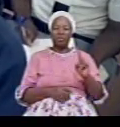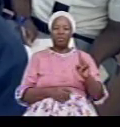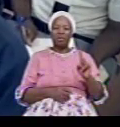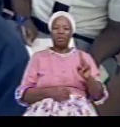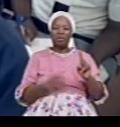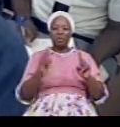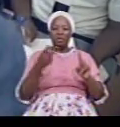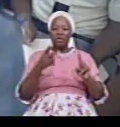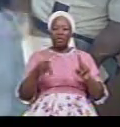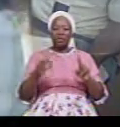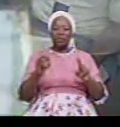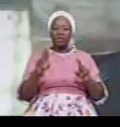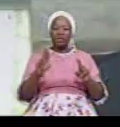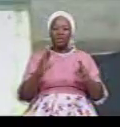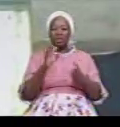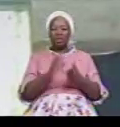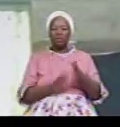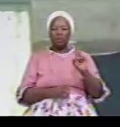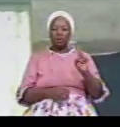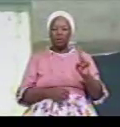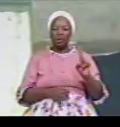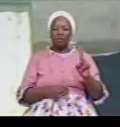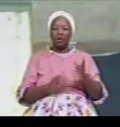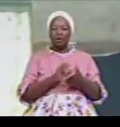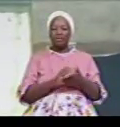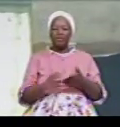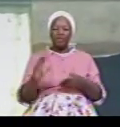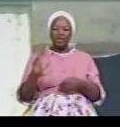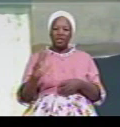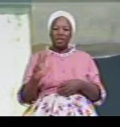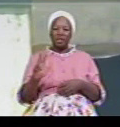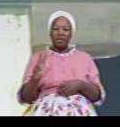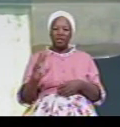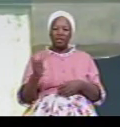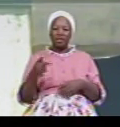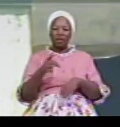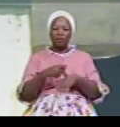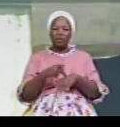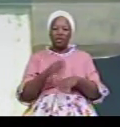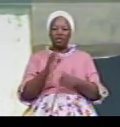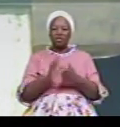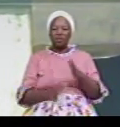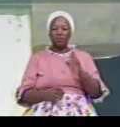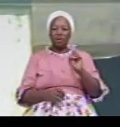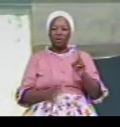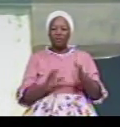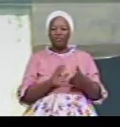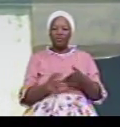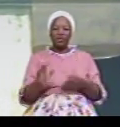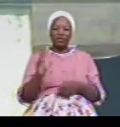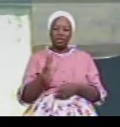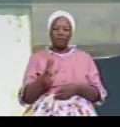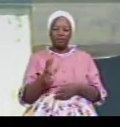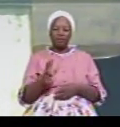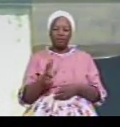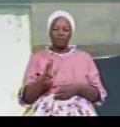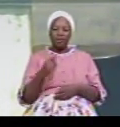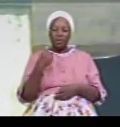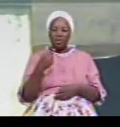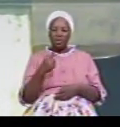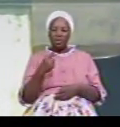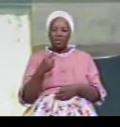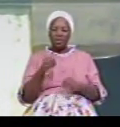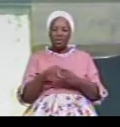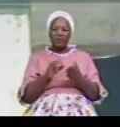3. 2 Peter chapter 1, we're reading from verse 3. It says in verse 3